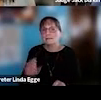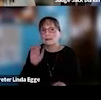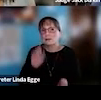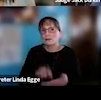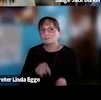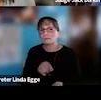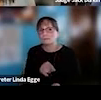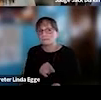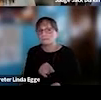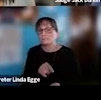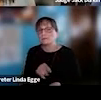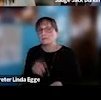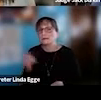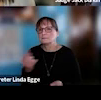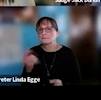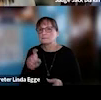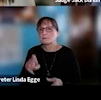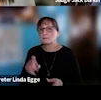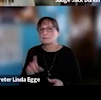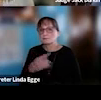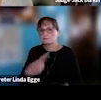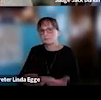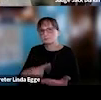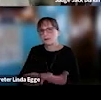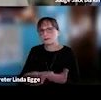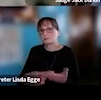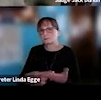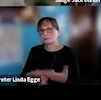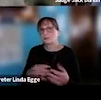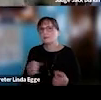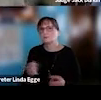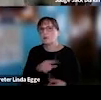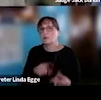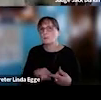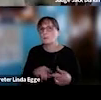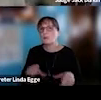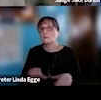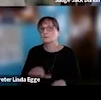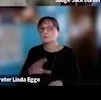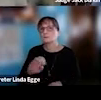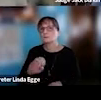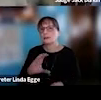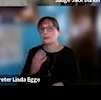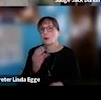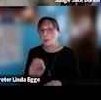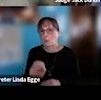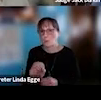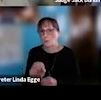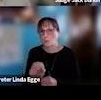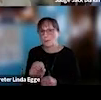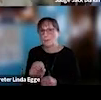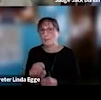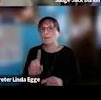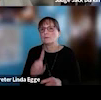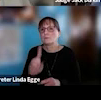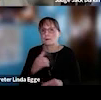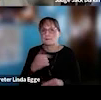It's something that we need to talk about. So when we did the echo, actually, the one that I was